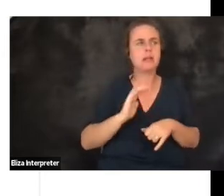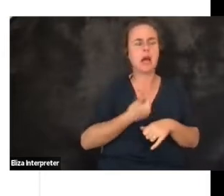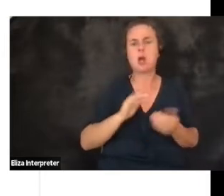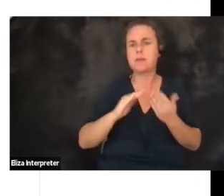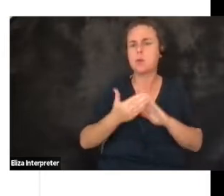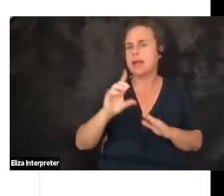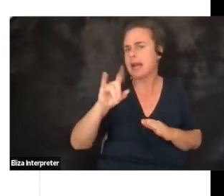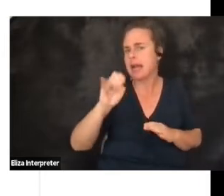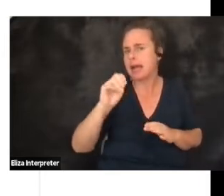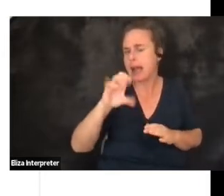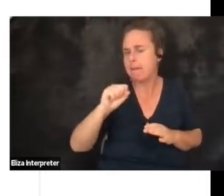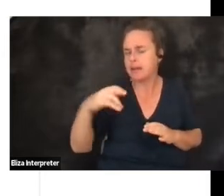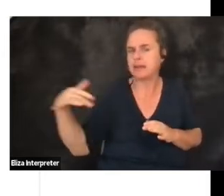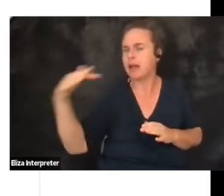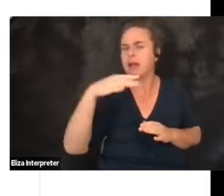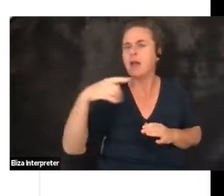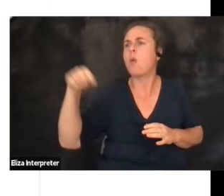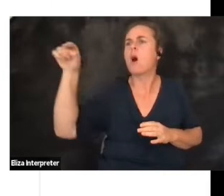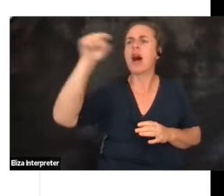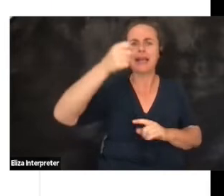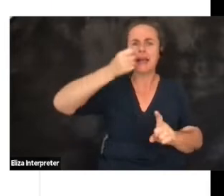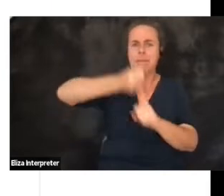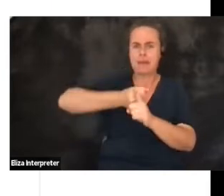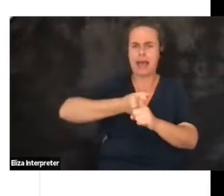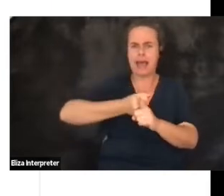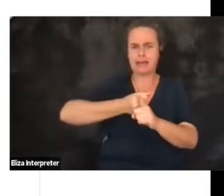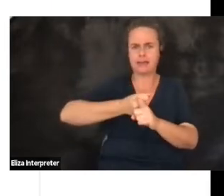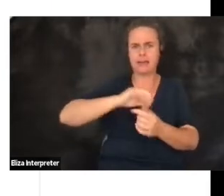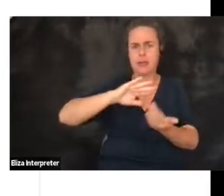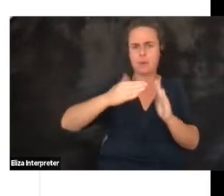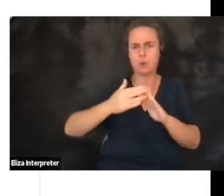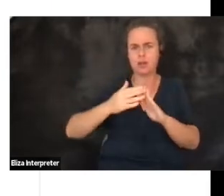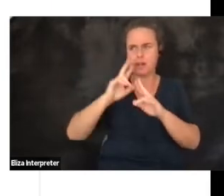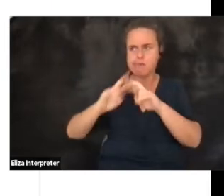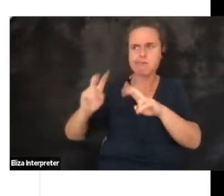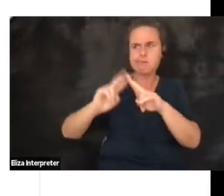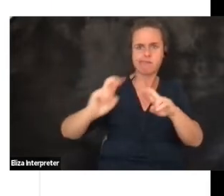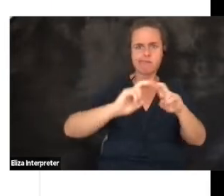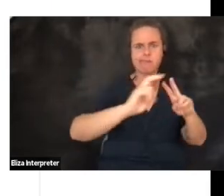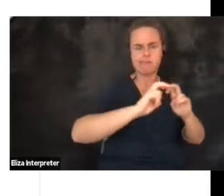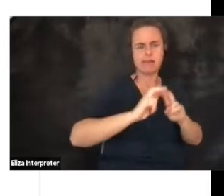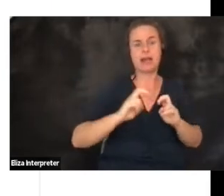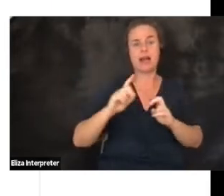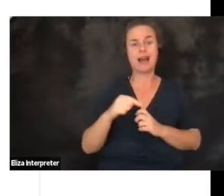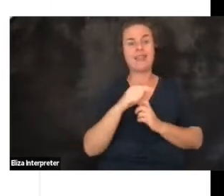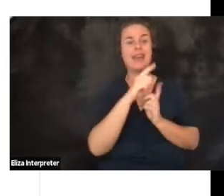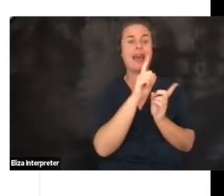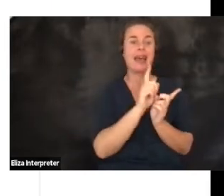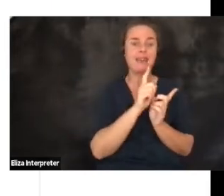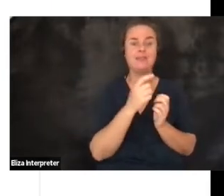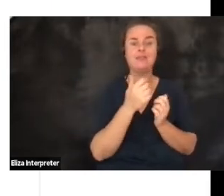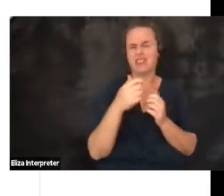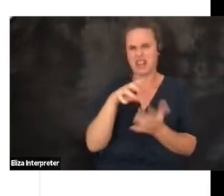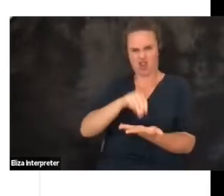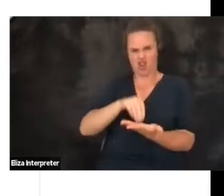population's experience that are producing the results that we currently have, and then trying things and learning from them.